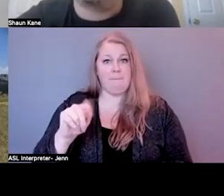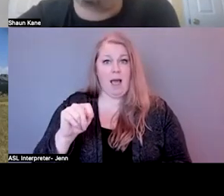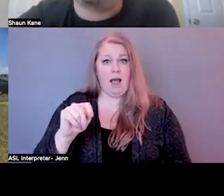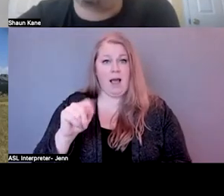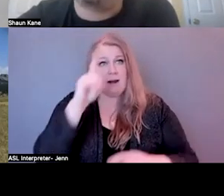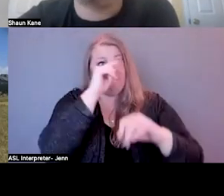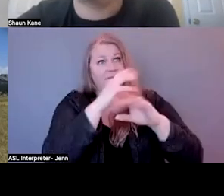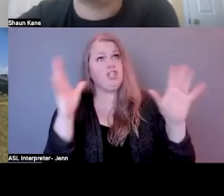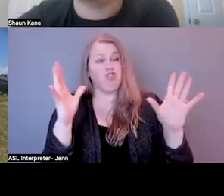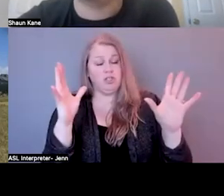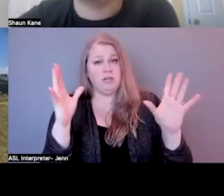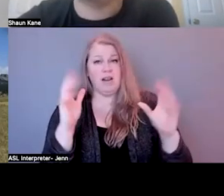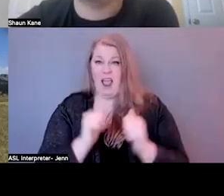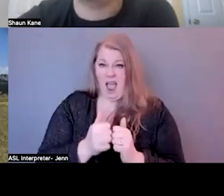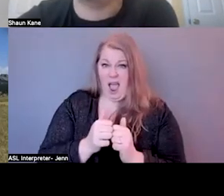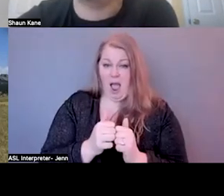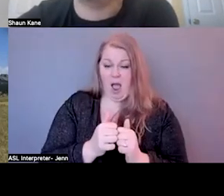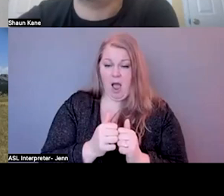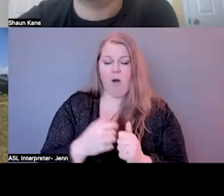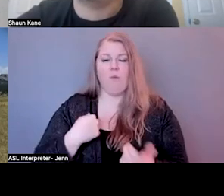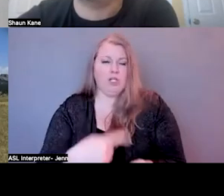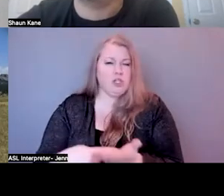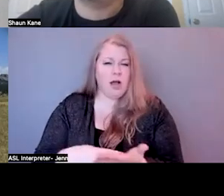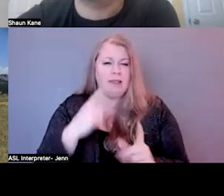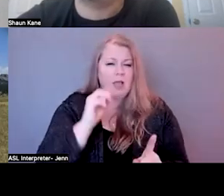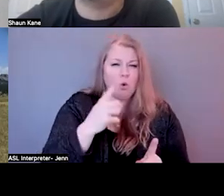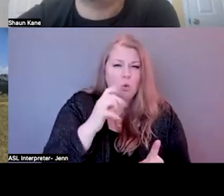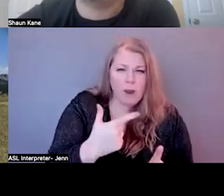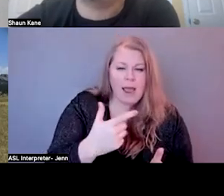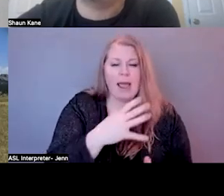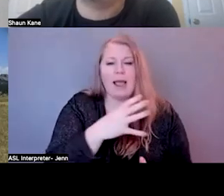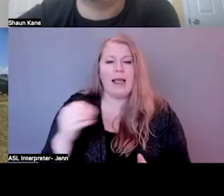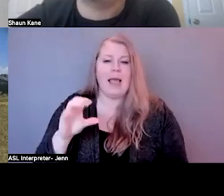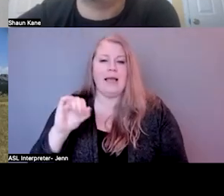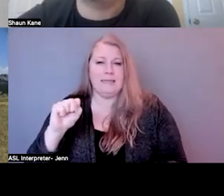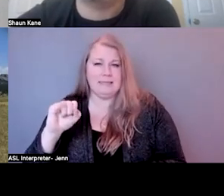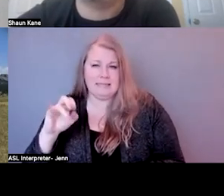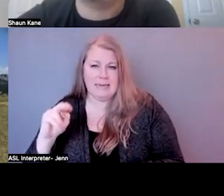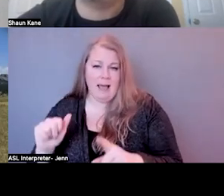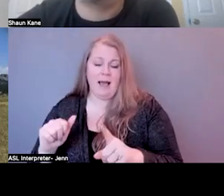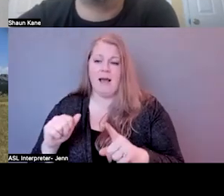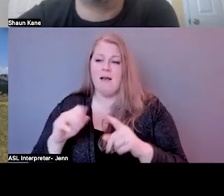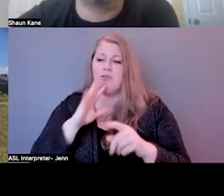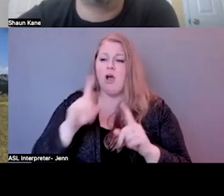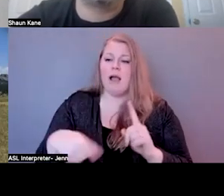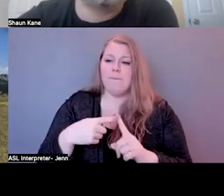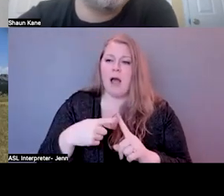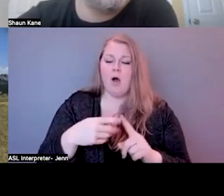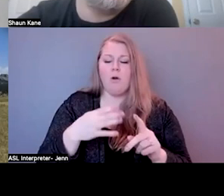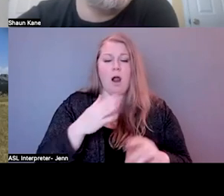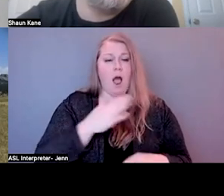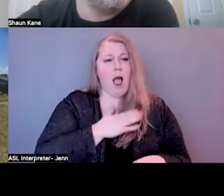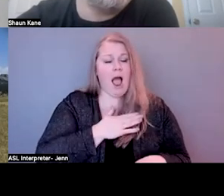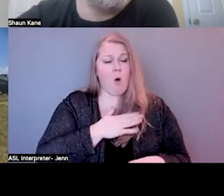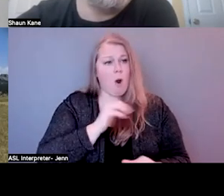reality, and was talked a little bit, I think, about Greg and Sina, is shifting our